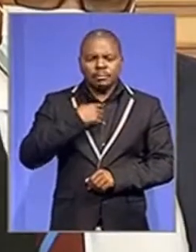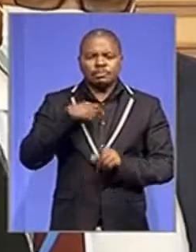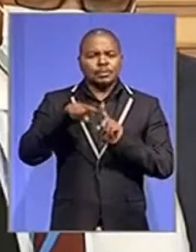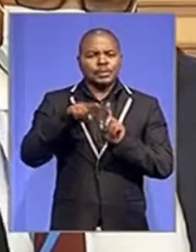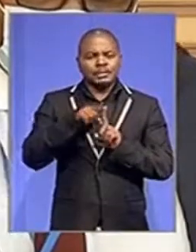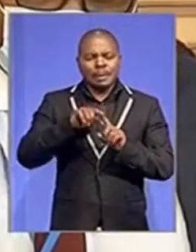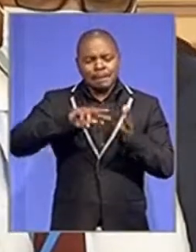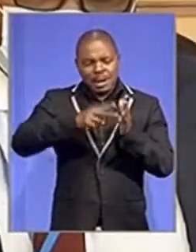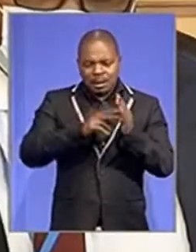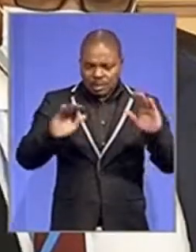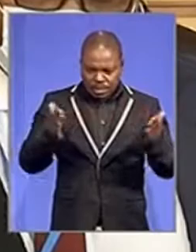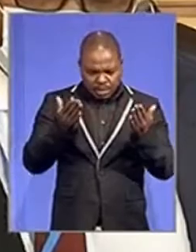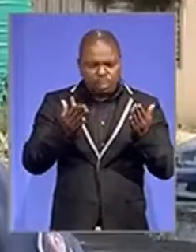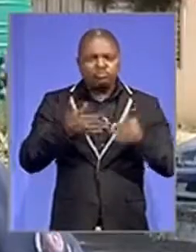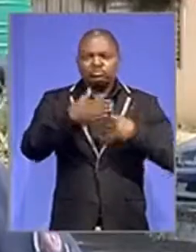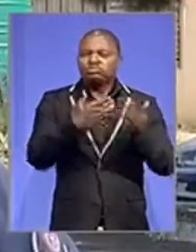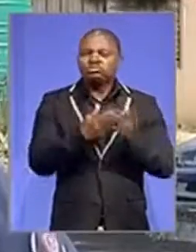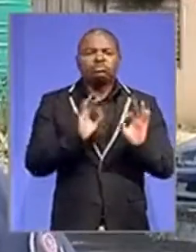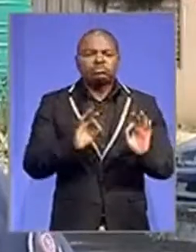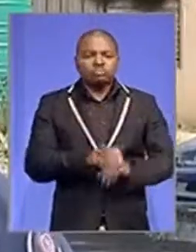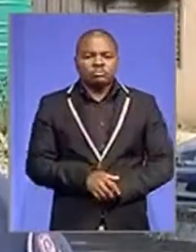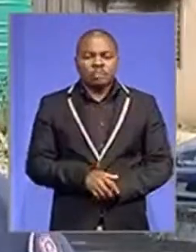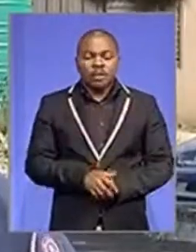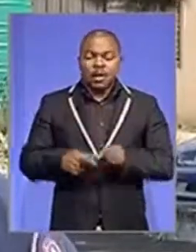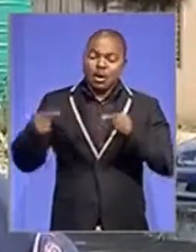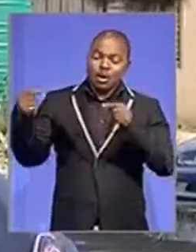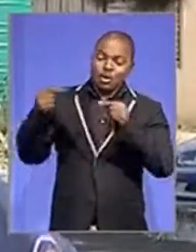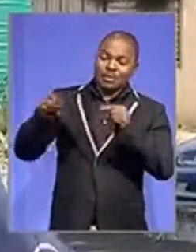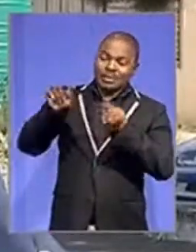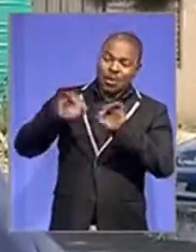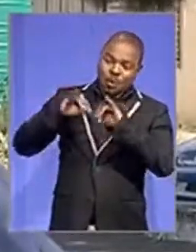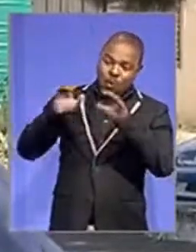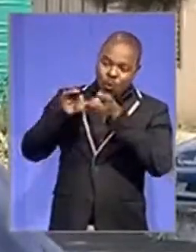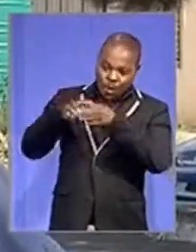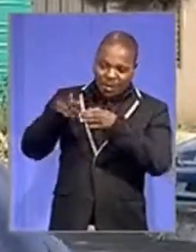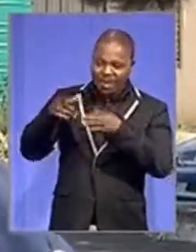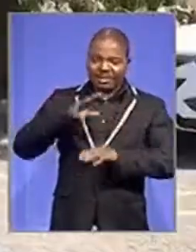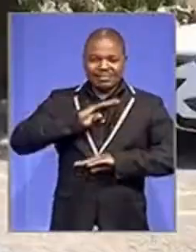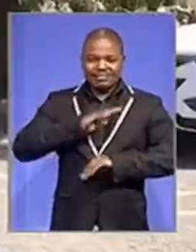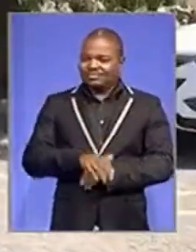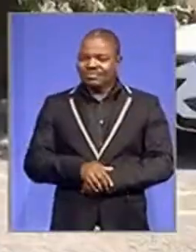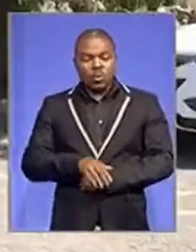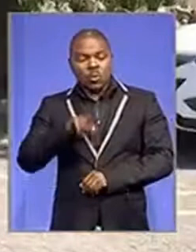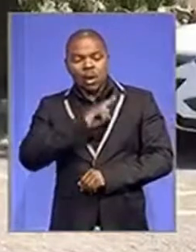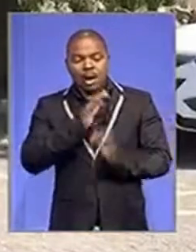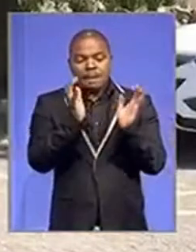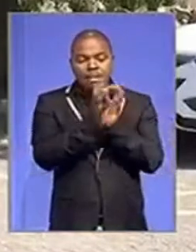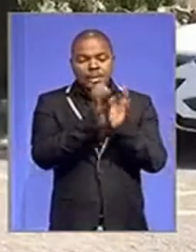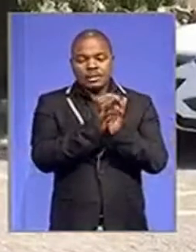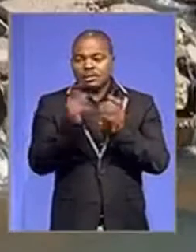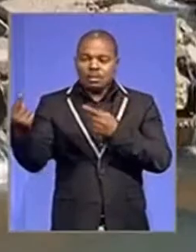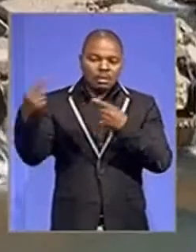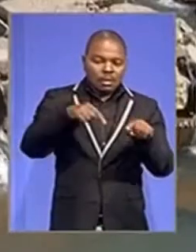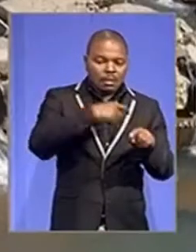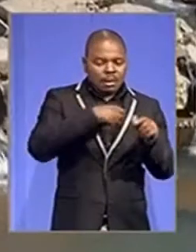us is a workable plan. Fela mekga ya bohanyetsi ha ya kgotsofala ka ha ene e sa mengwa ho kopana le Motlatsi wa